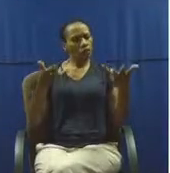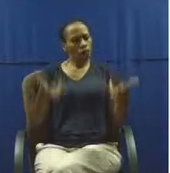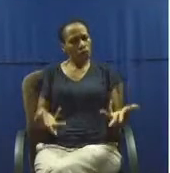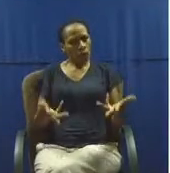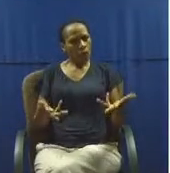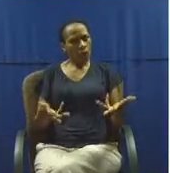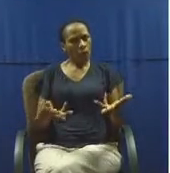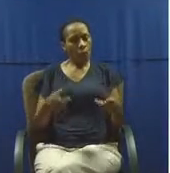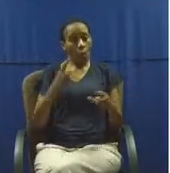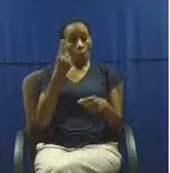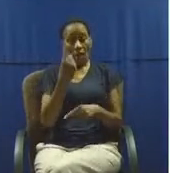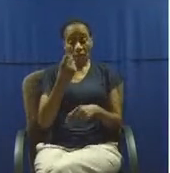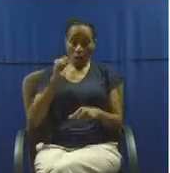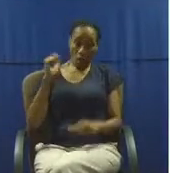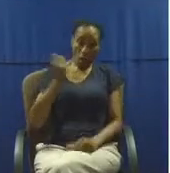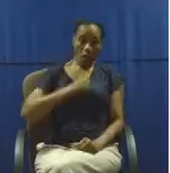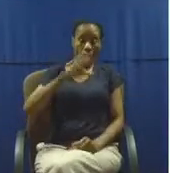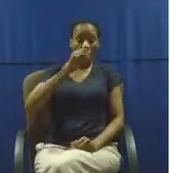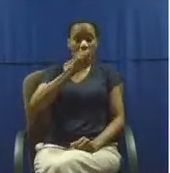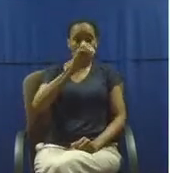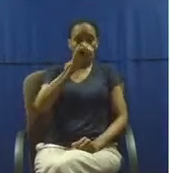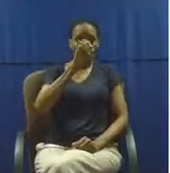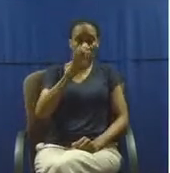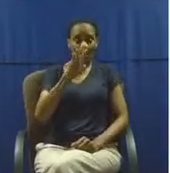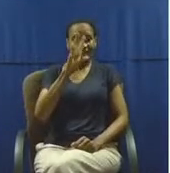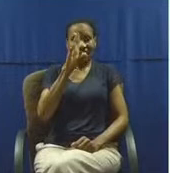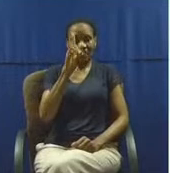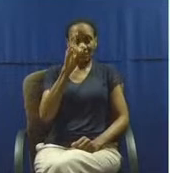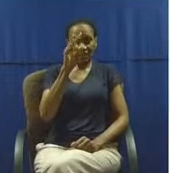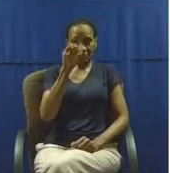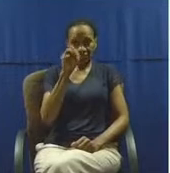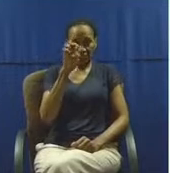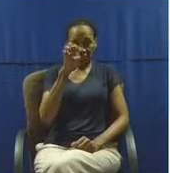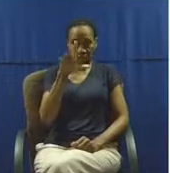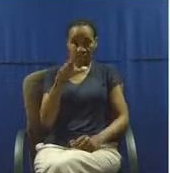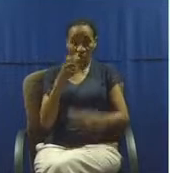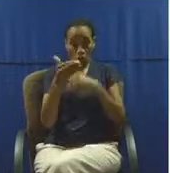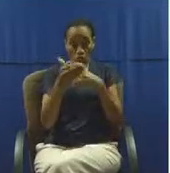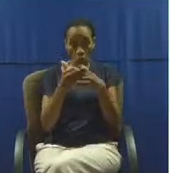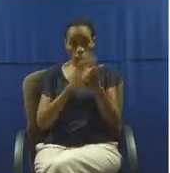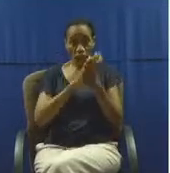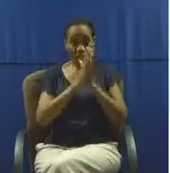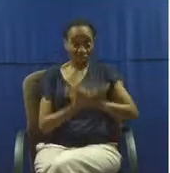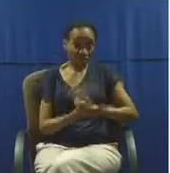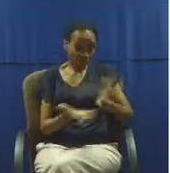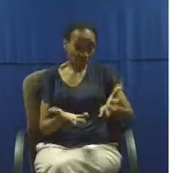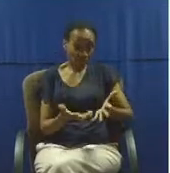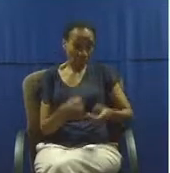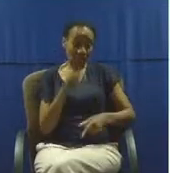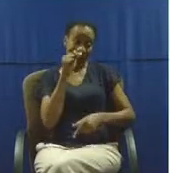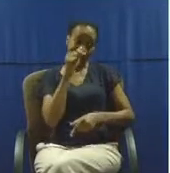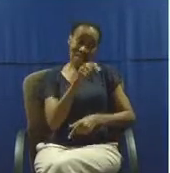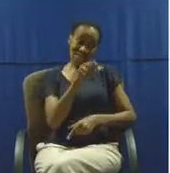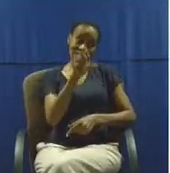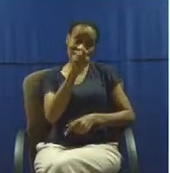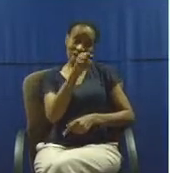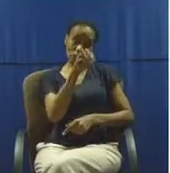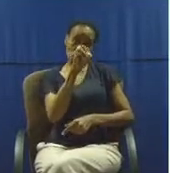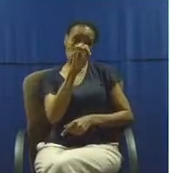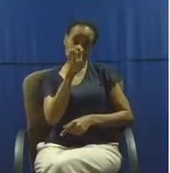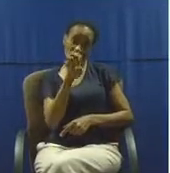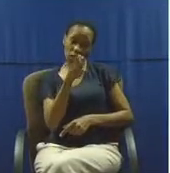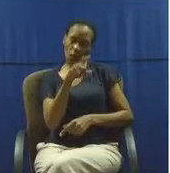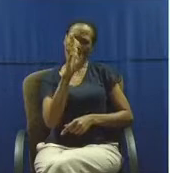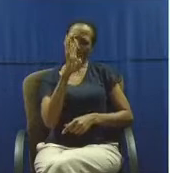of our SOEs, Dinel, for an example, is on the brink of collapse, and that SOE